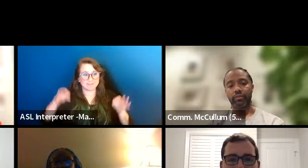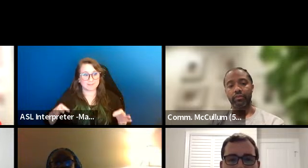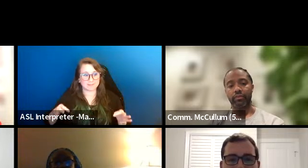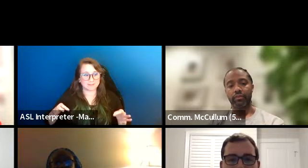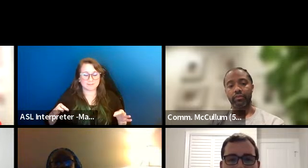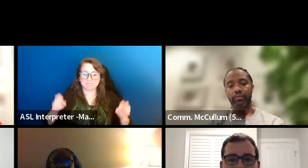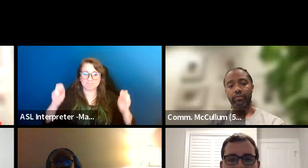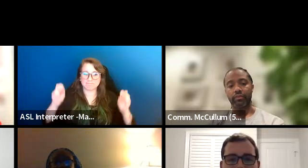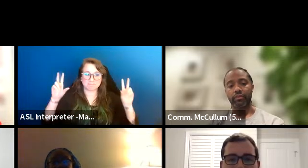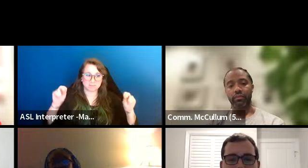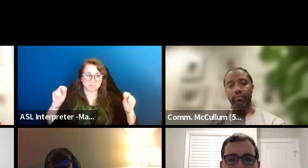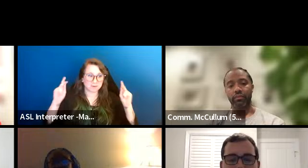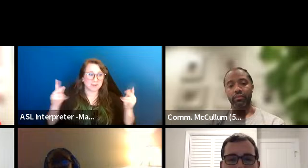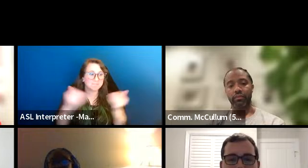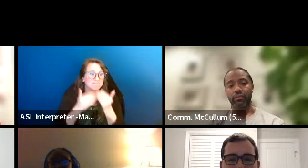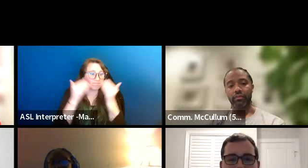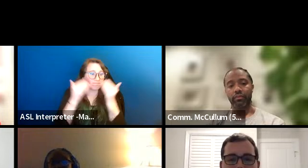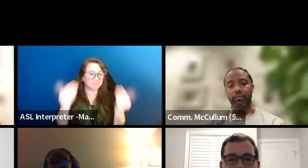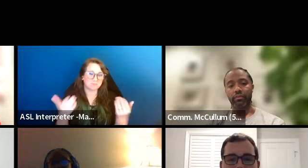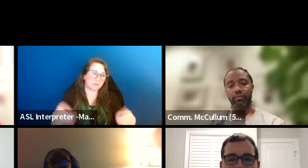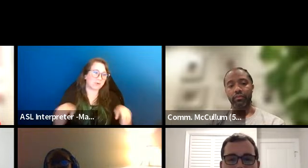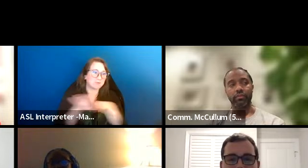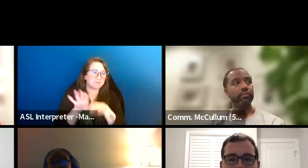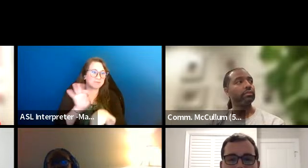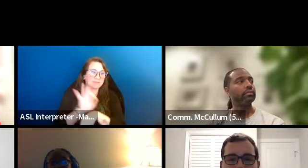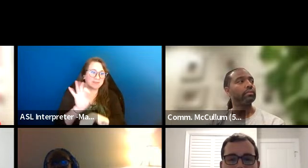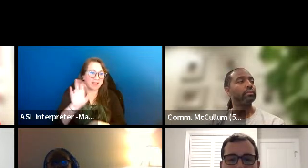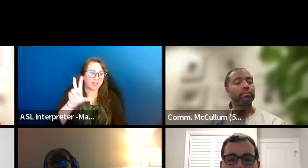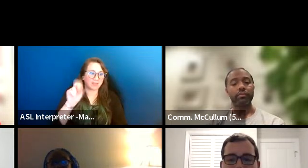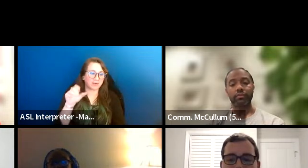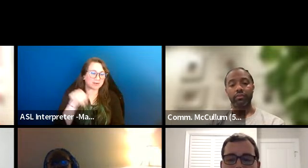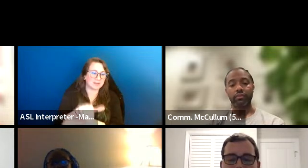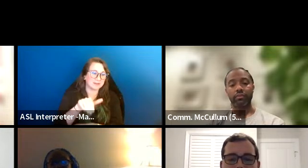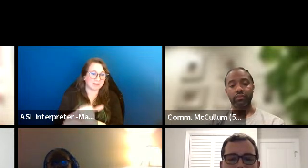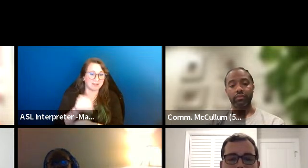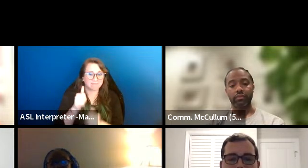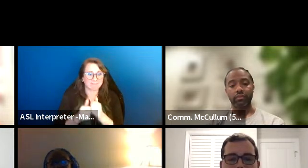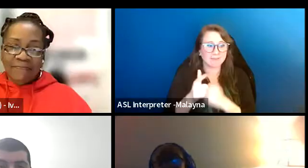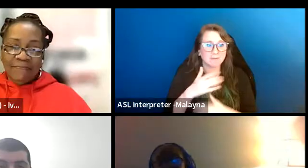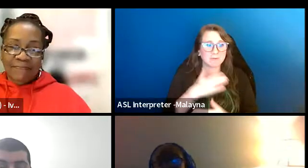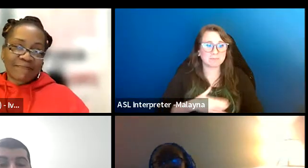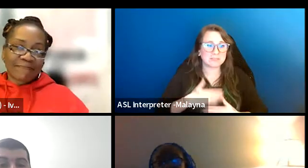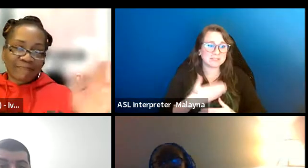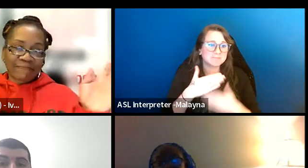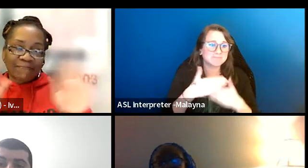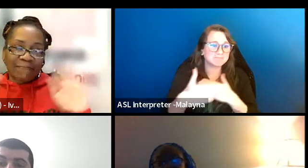Nope. Okay. Motion carries. We're adjourning tonight's meeting at 9:30 p.m. Everyone, please have a good rest of your night. Be safe.